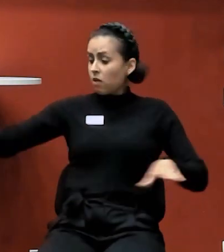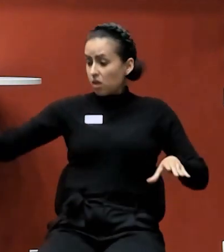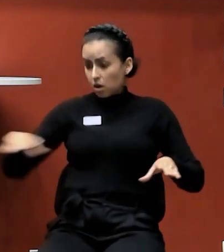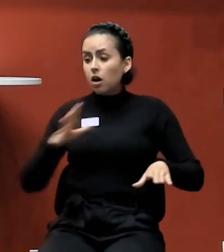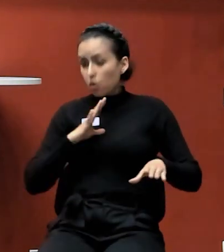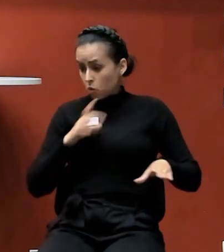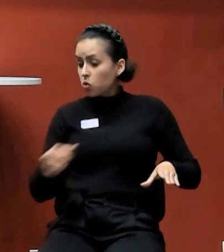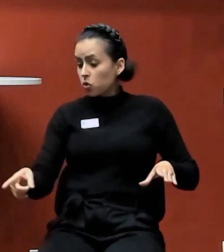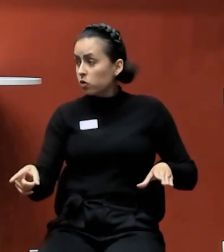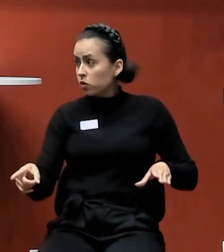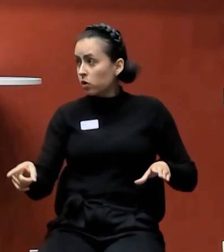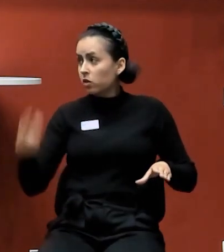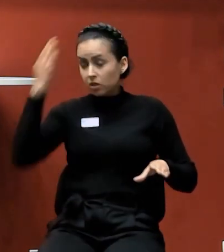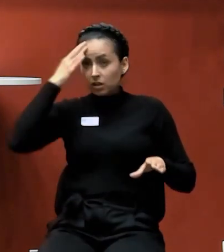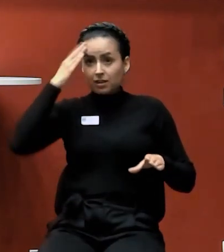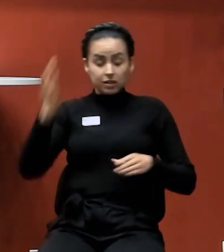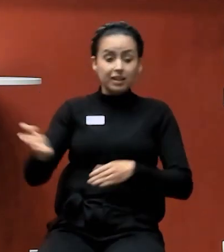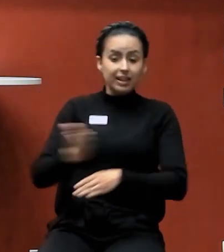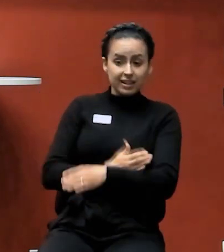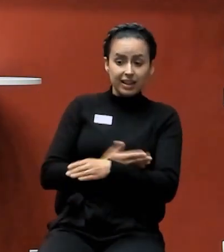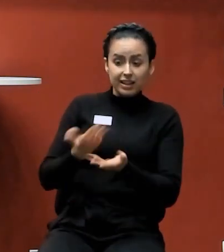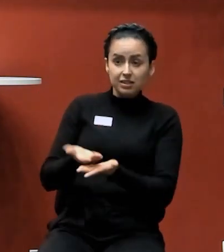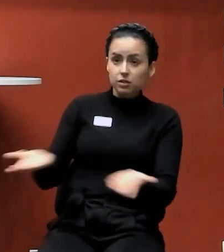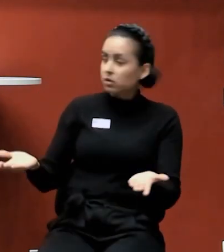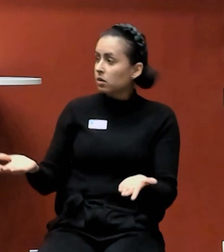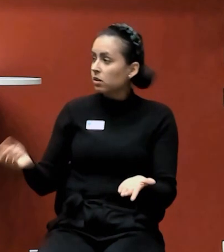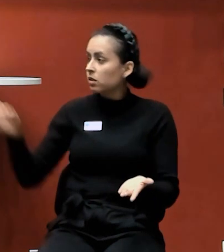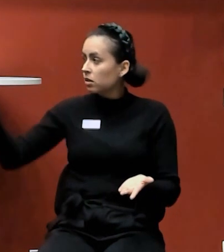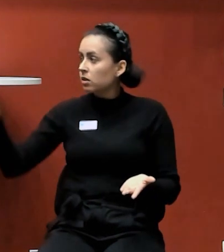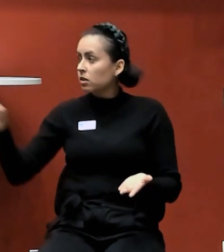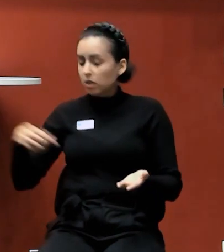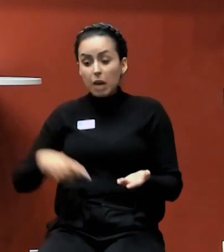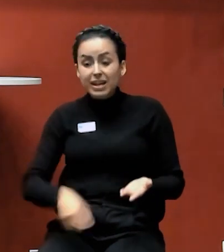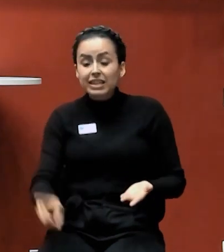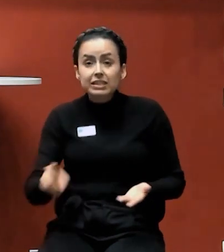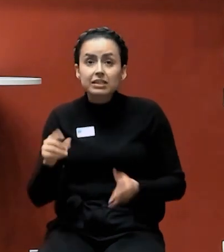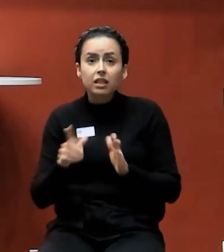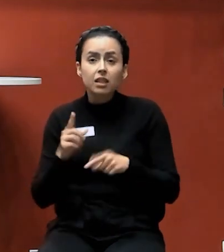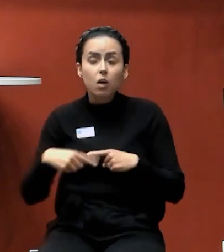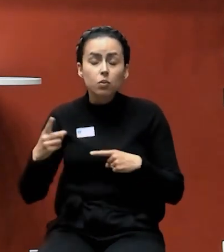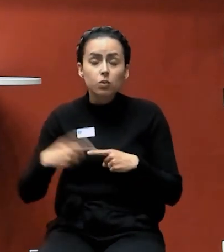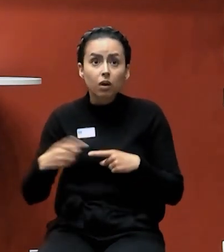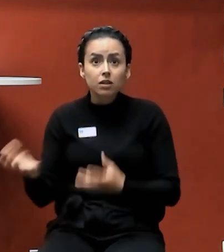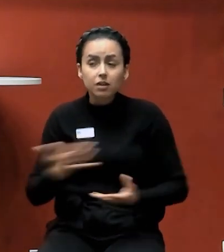and you need, maybe, you know what it's like before a show. What do you need? Pee break? Pee.